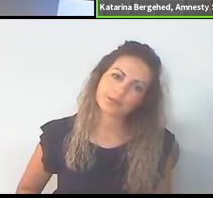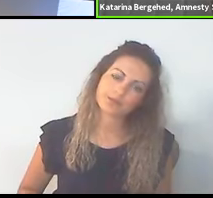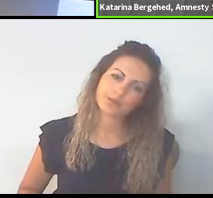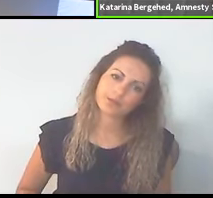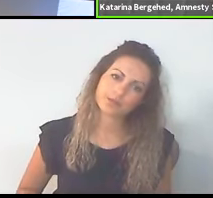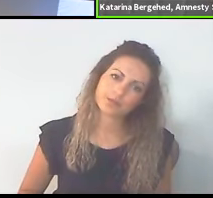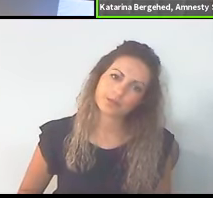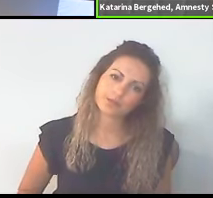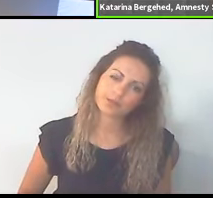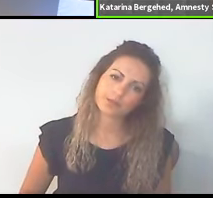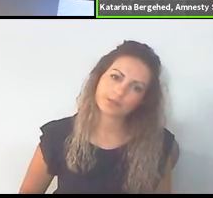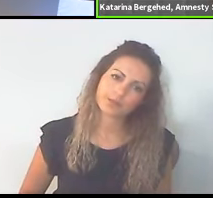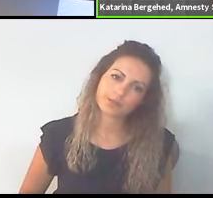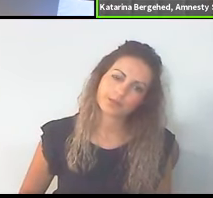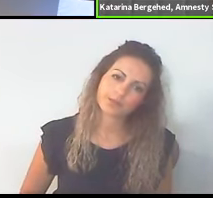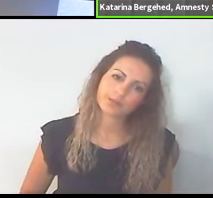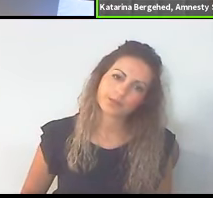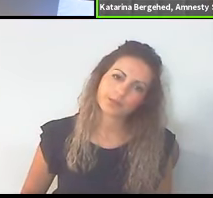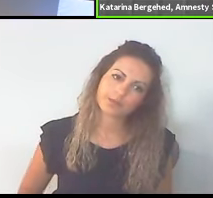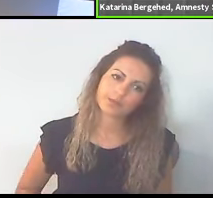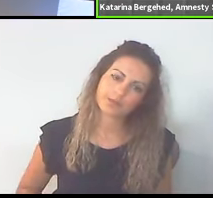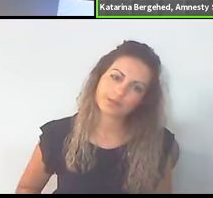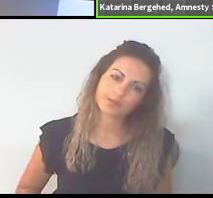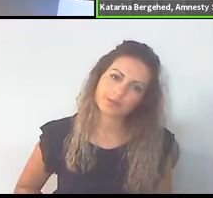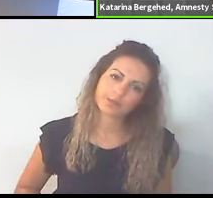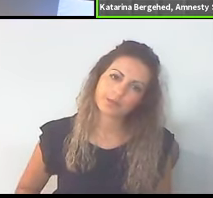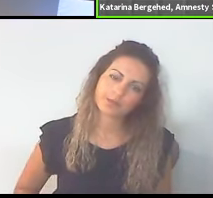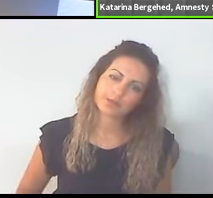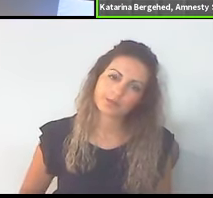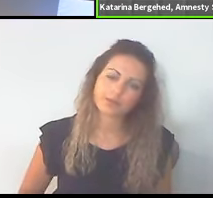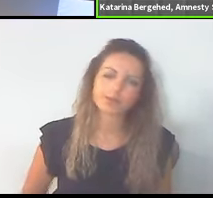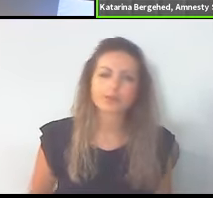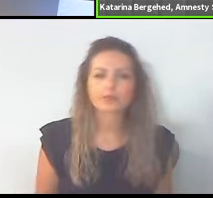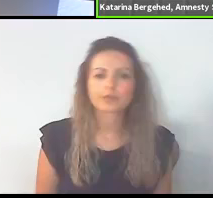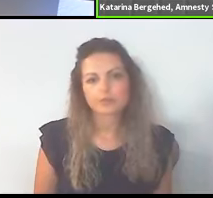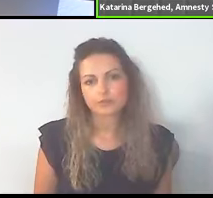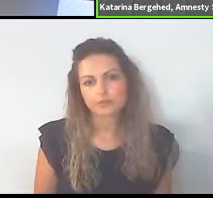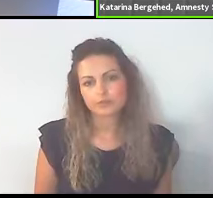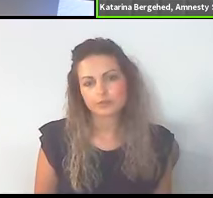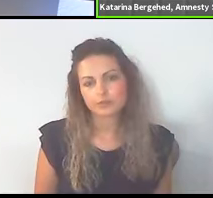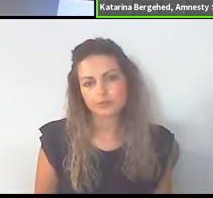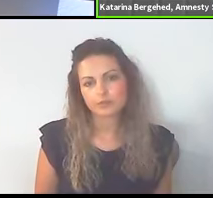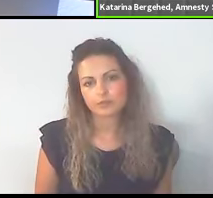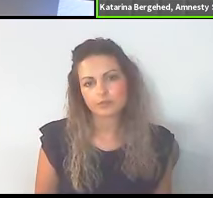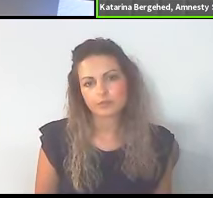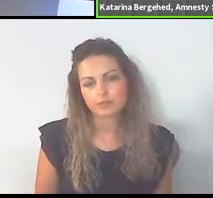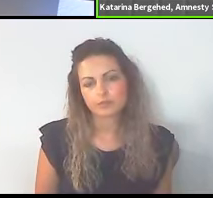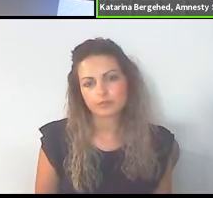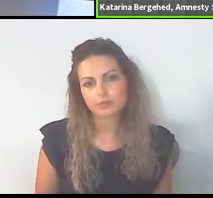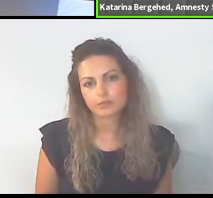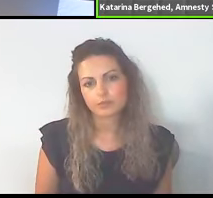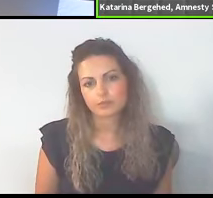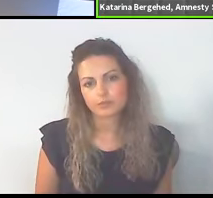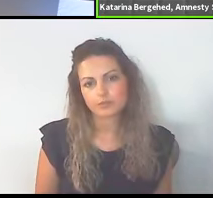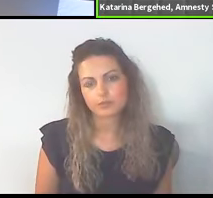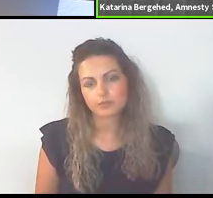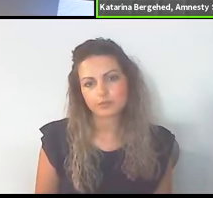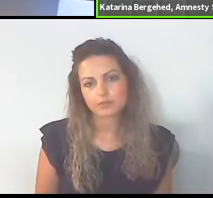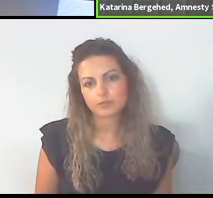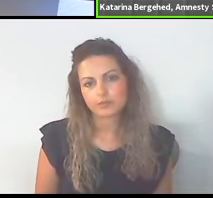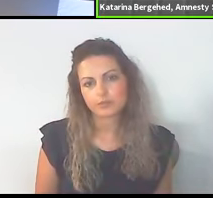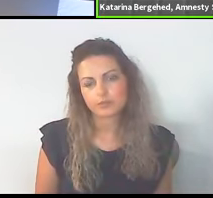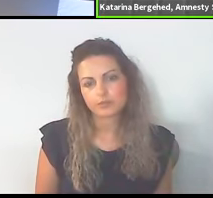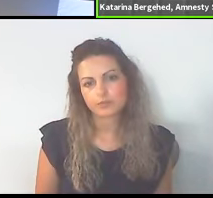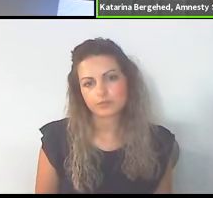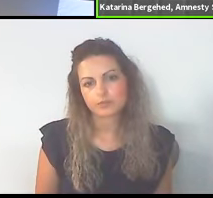actually ensure that there are trauma treatment and counseling for all victims